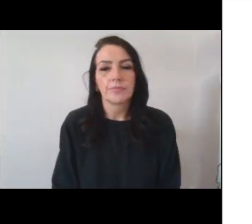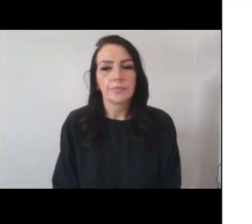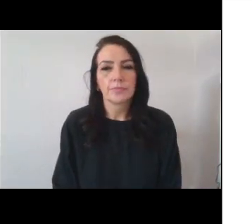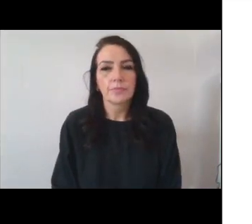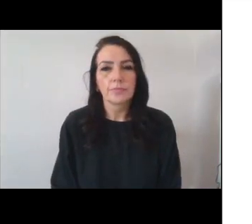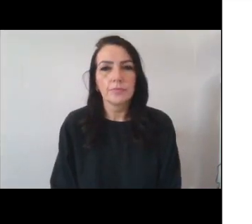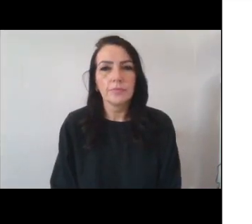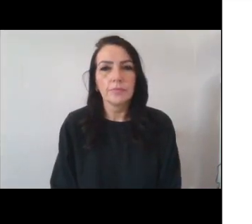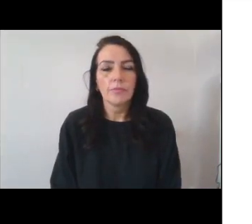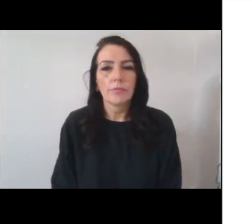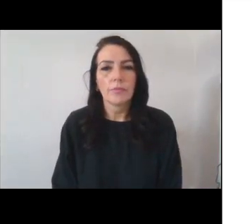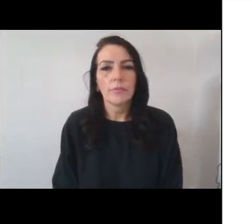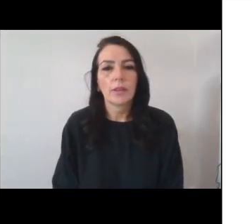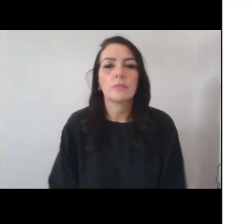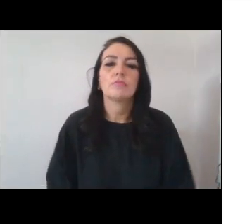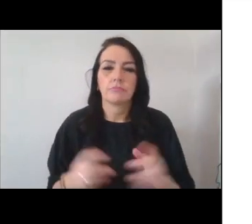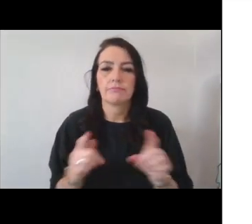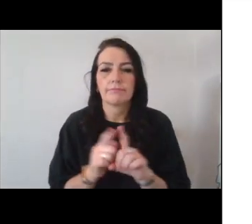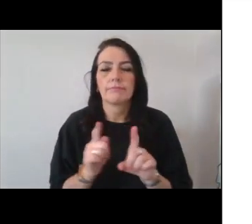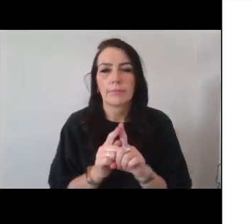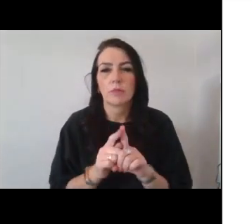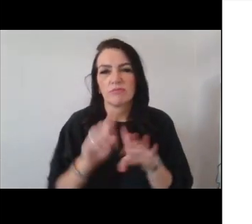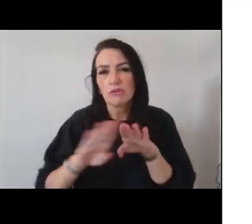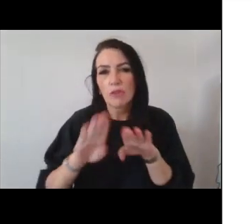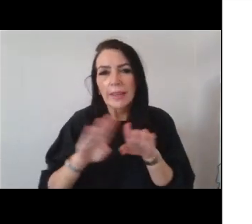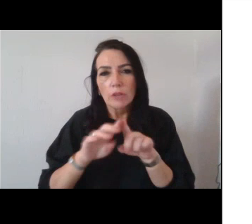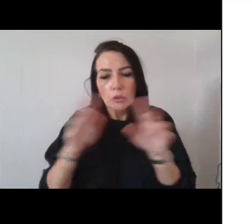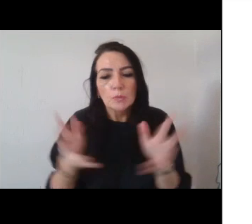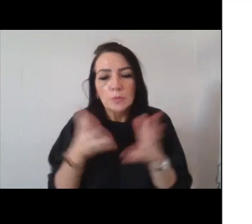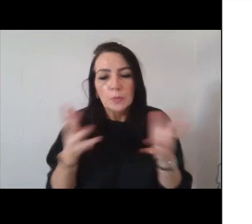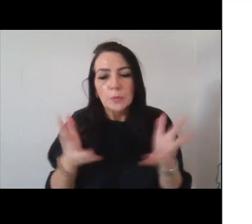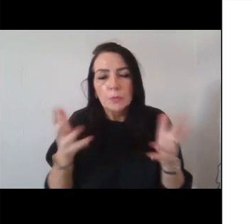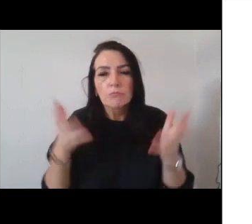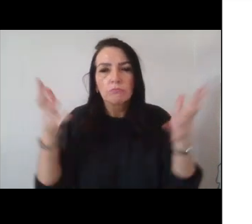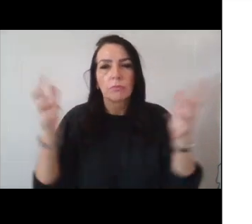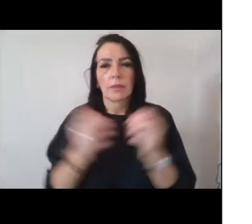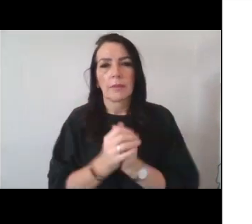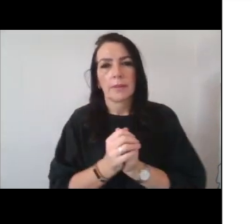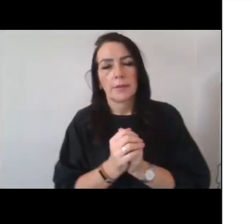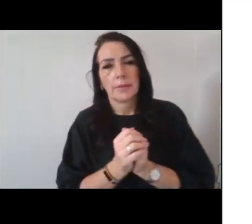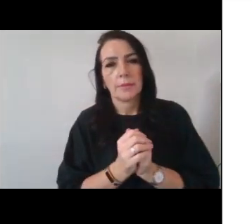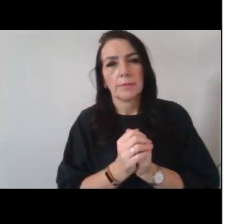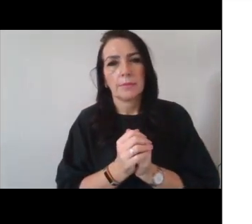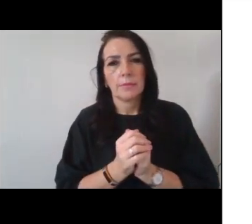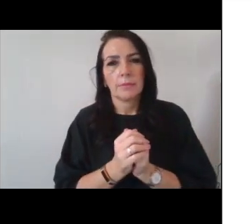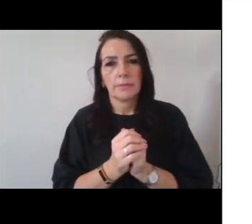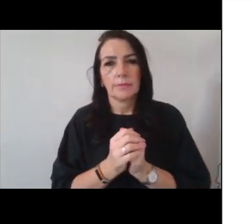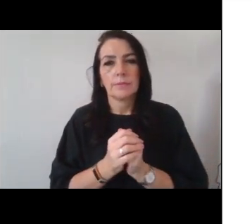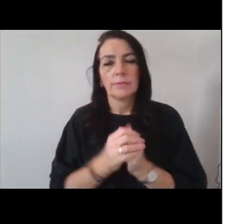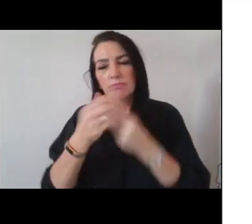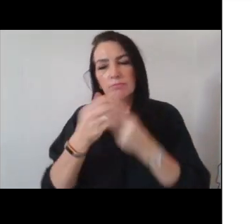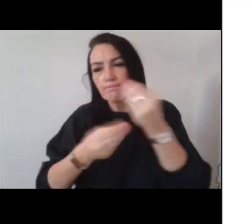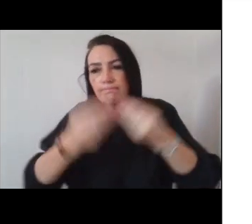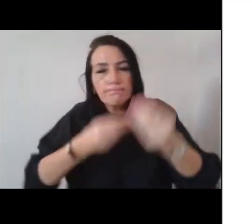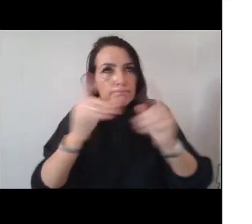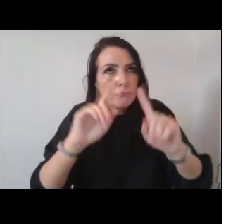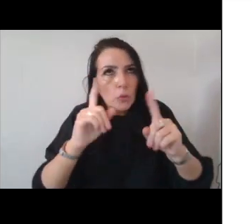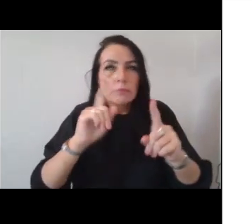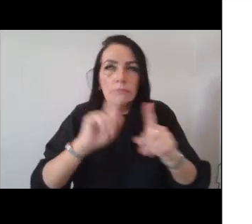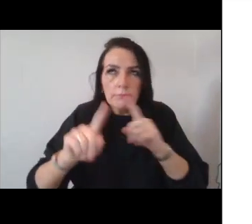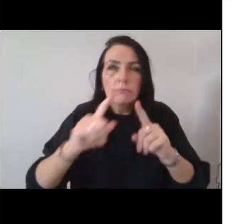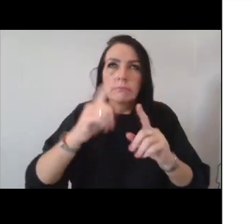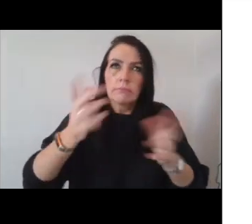more of a multiplier effect through training. So obviously we could have training to kind of explain the why to those organizations. If we want to